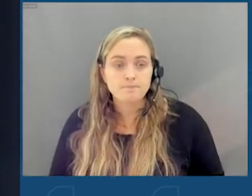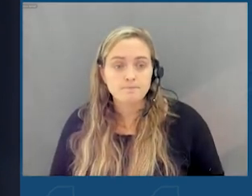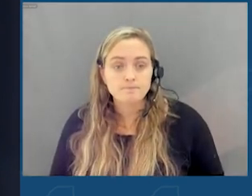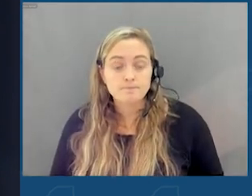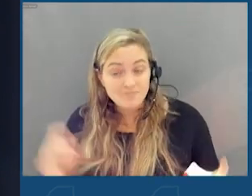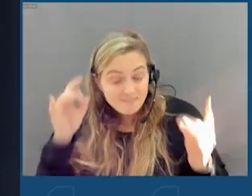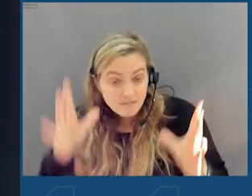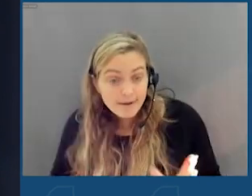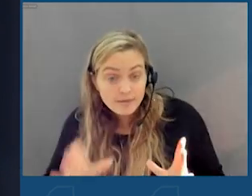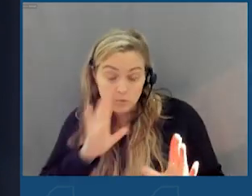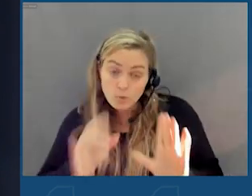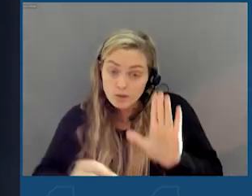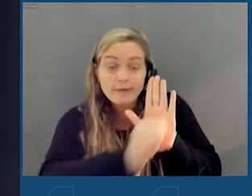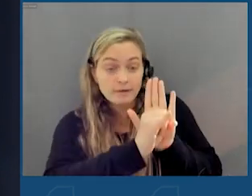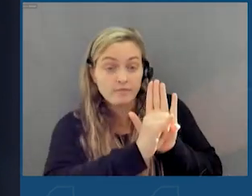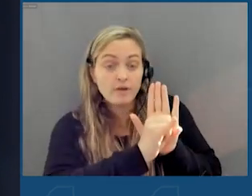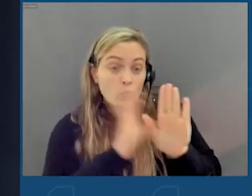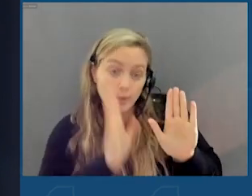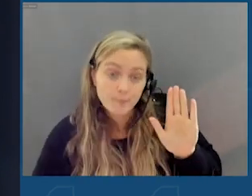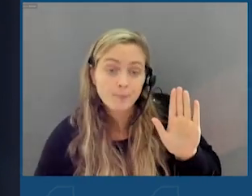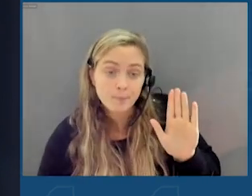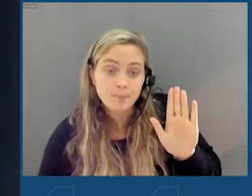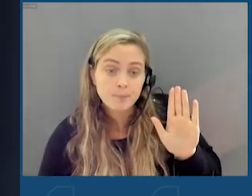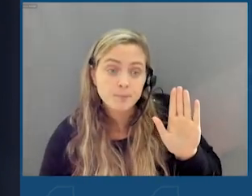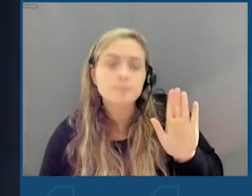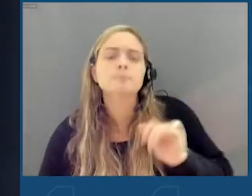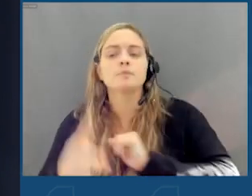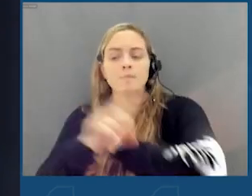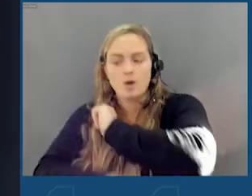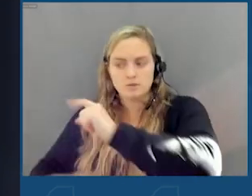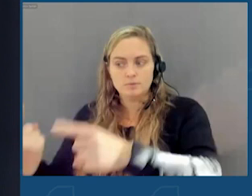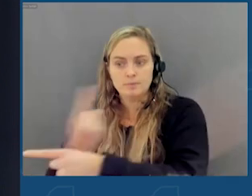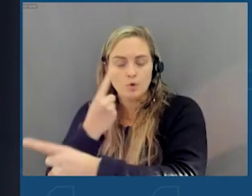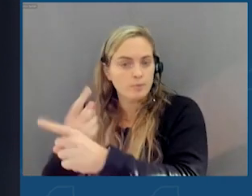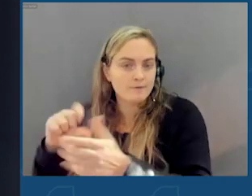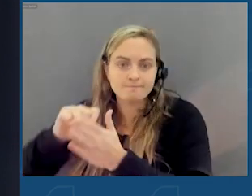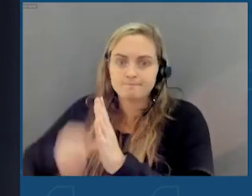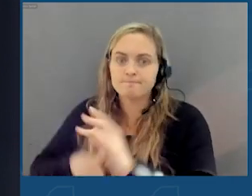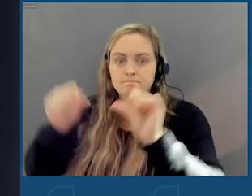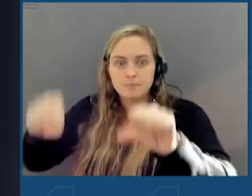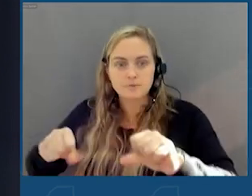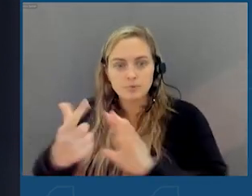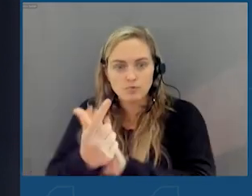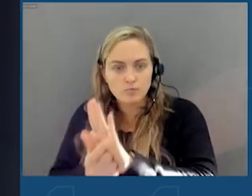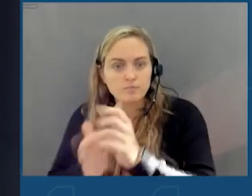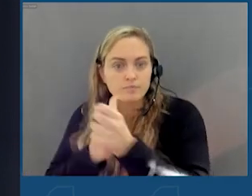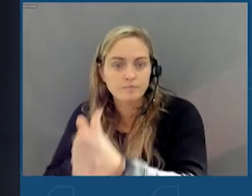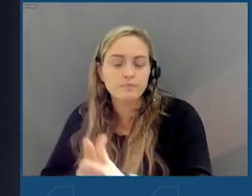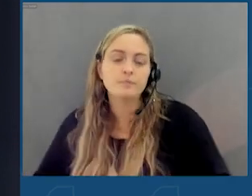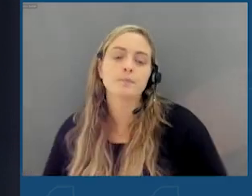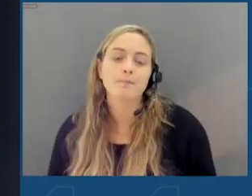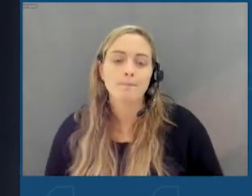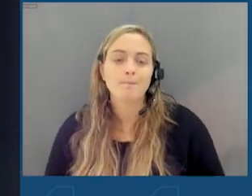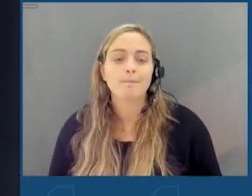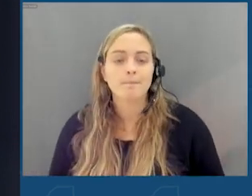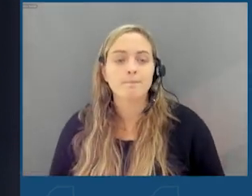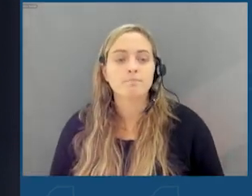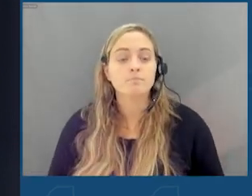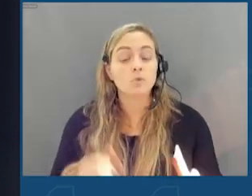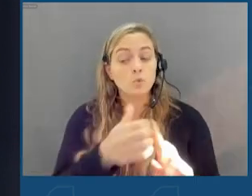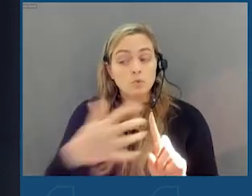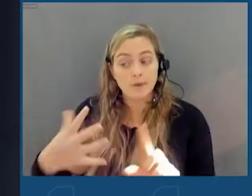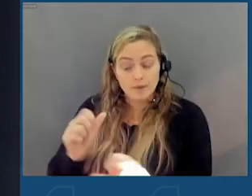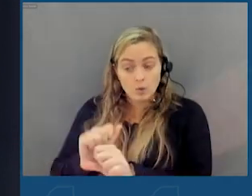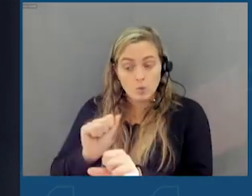Violators will be identified and prosecuted to the fullest extent of the law. We're also expanding the work of the